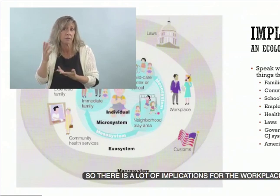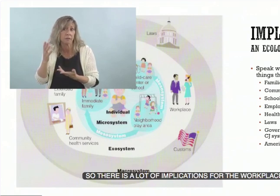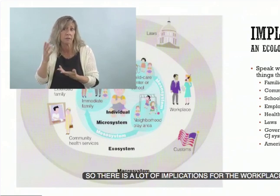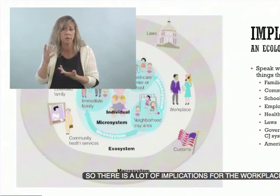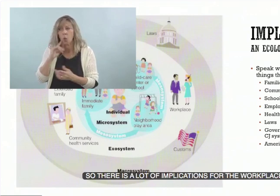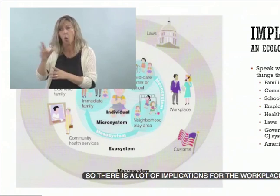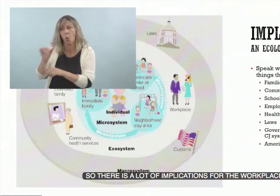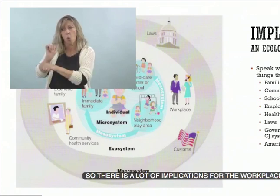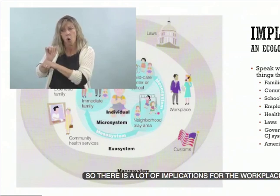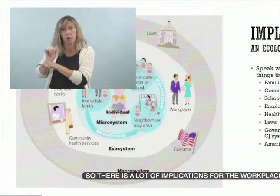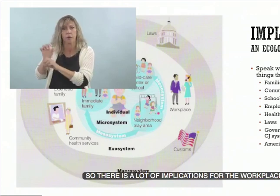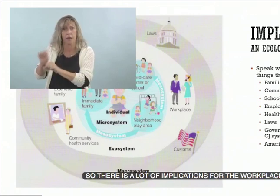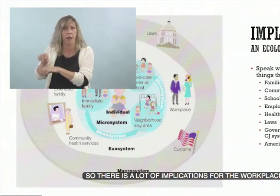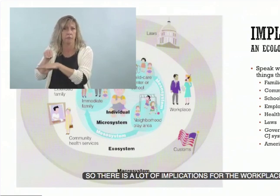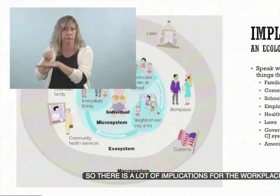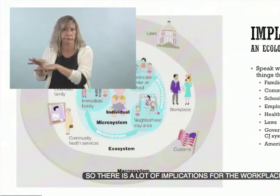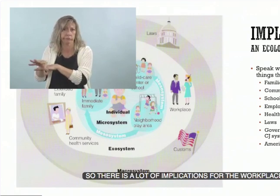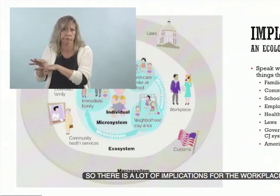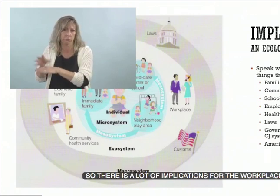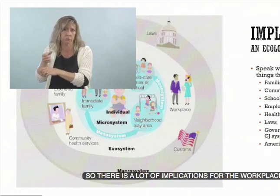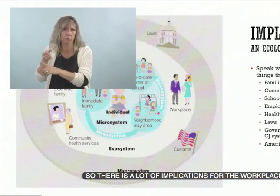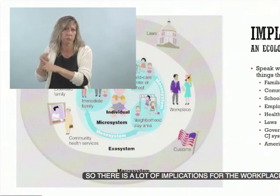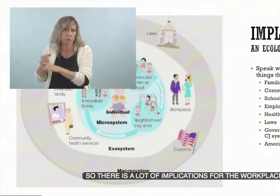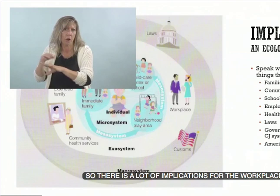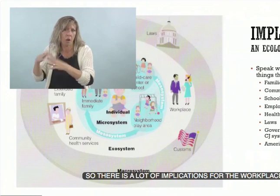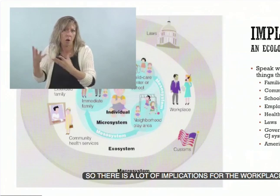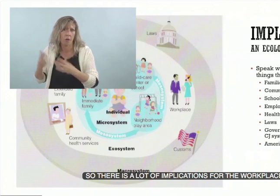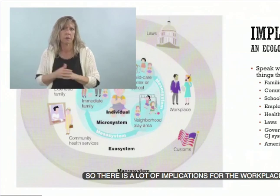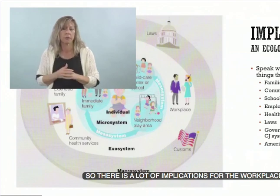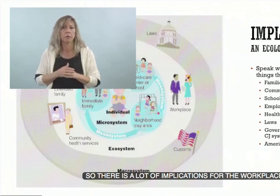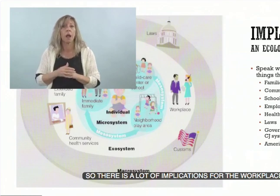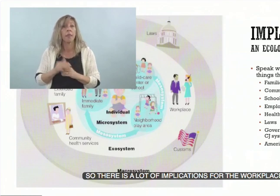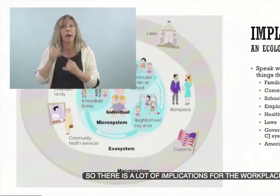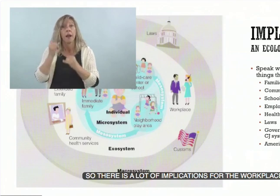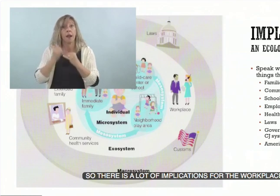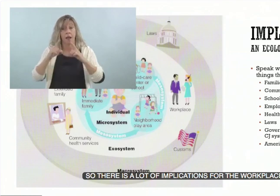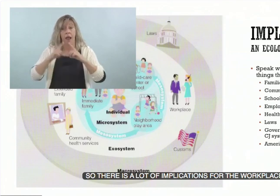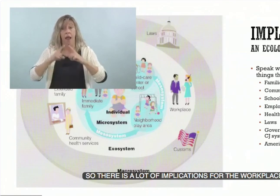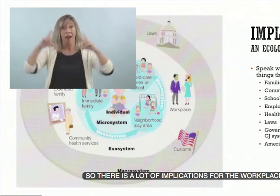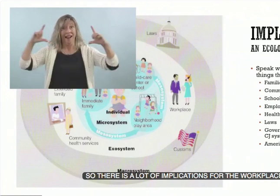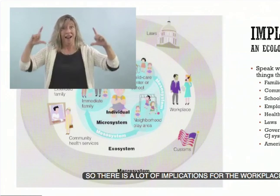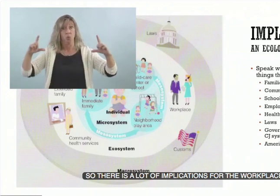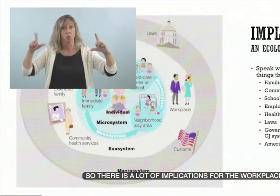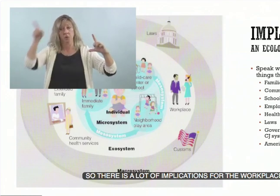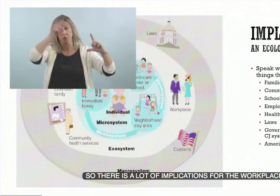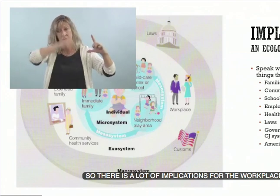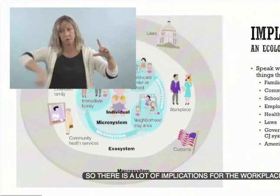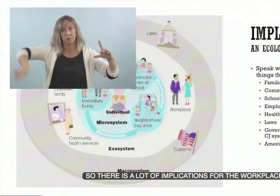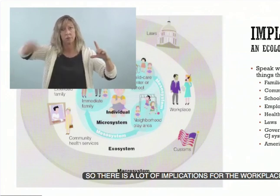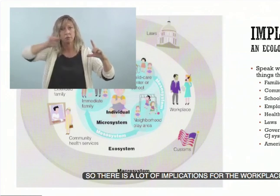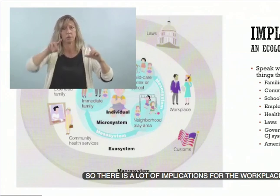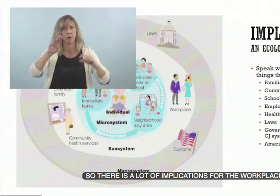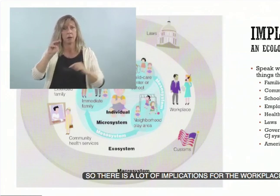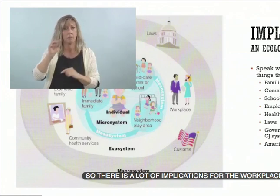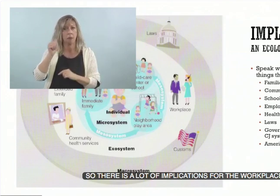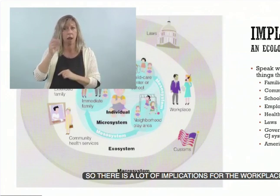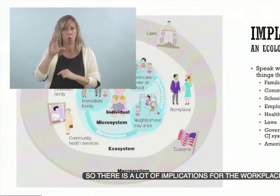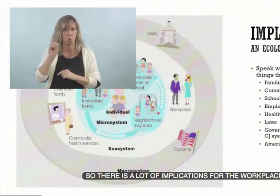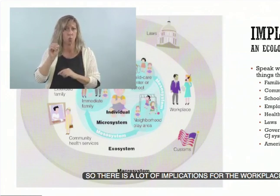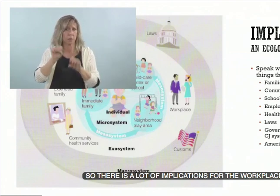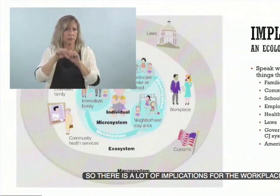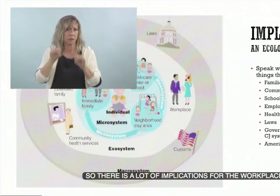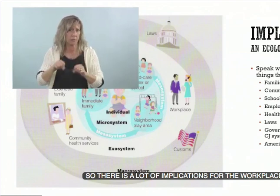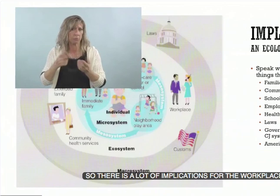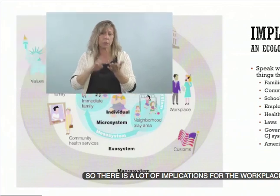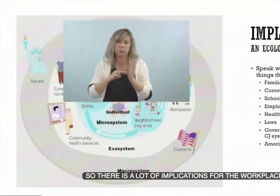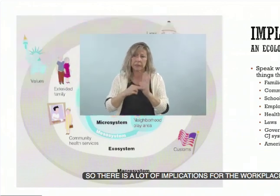then on the outer edge, the macro system, we've got the laws, the government, um, we've